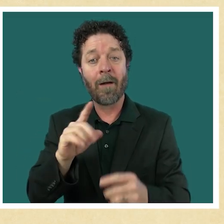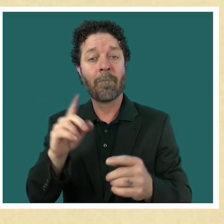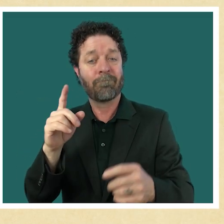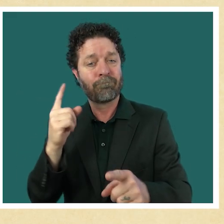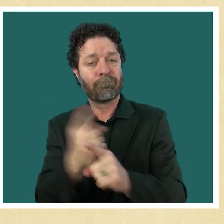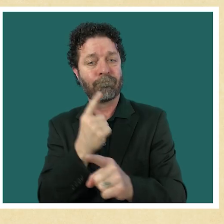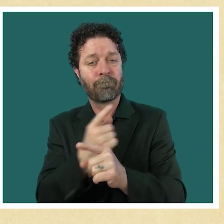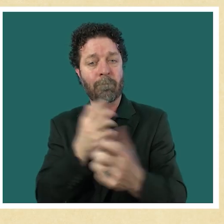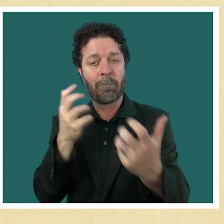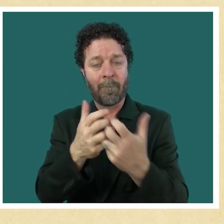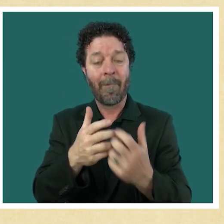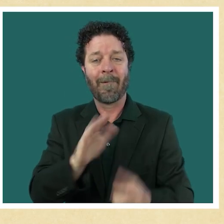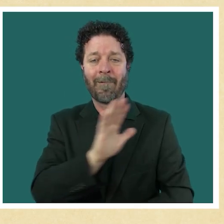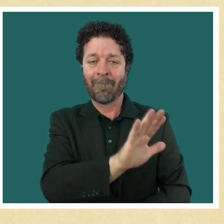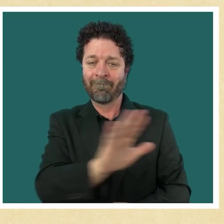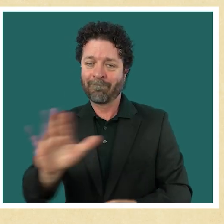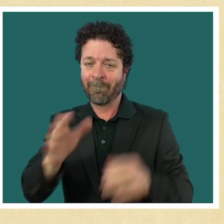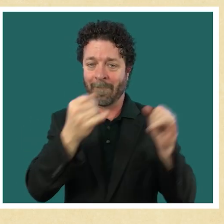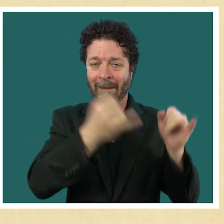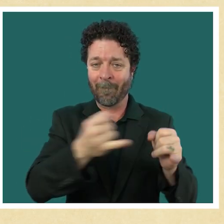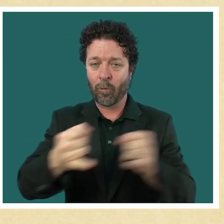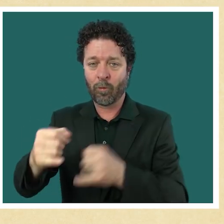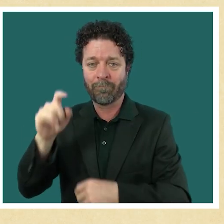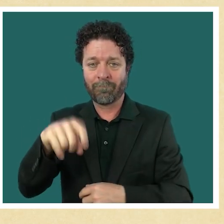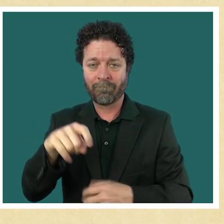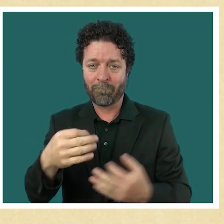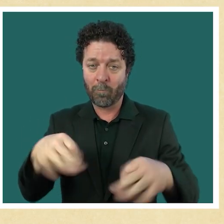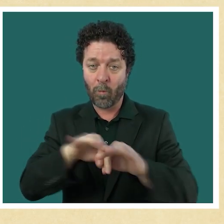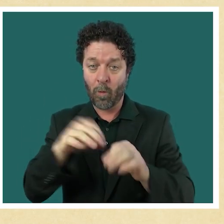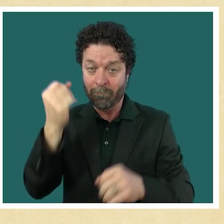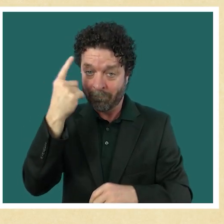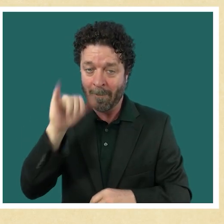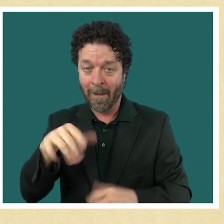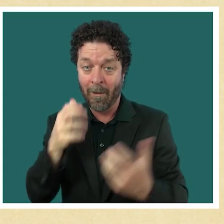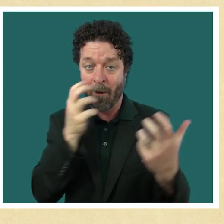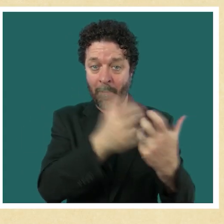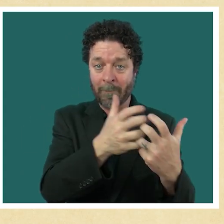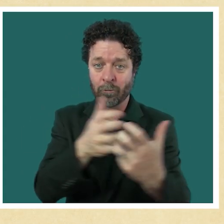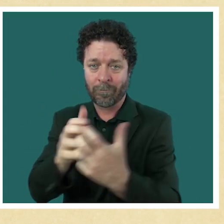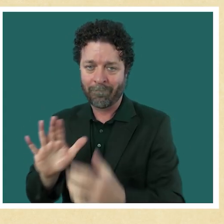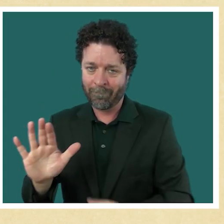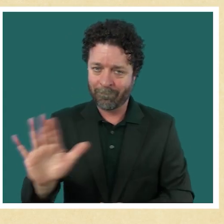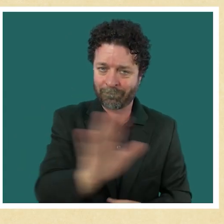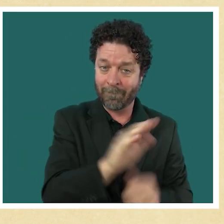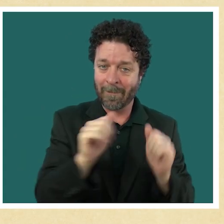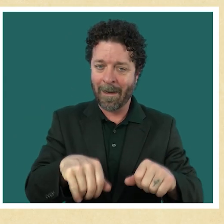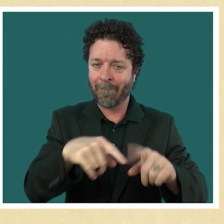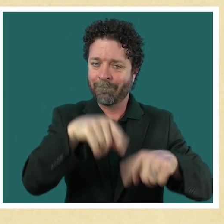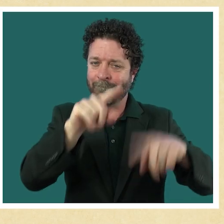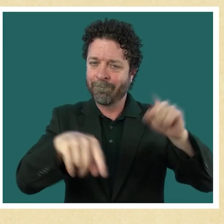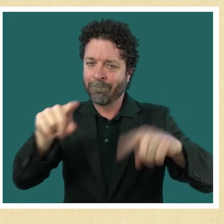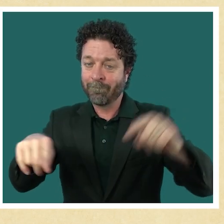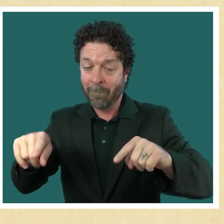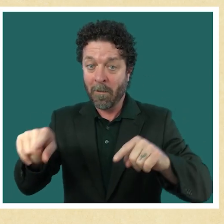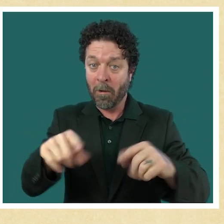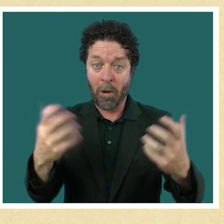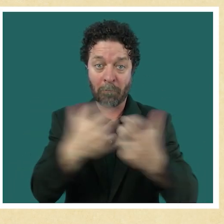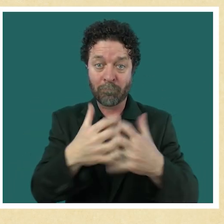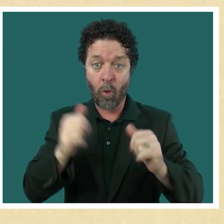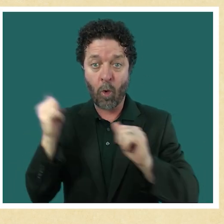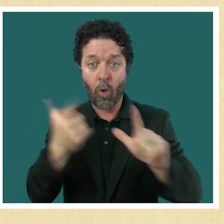While reasonable accommodations are based on a person's individual needs, some accommodations that might be particularly helpful